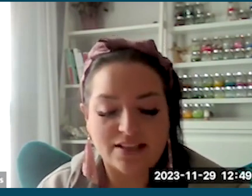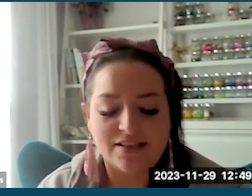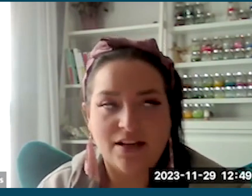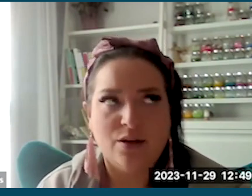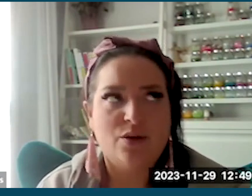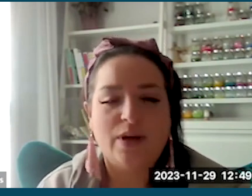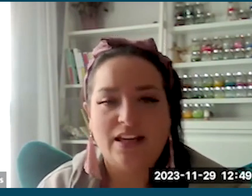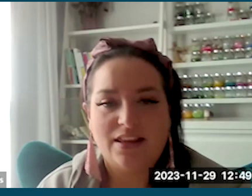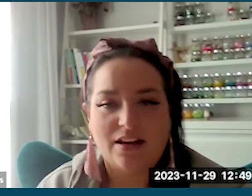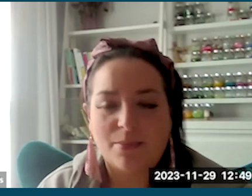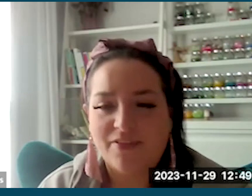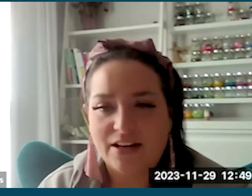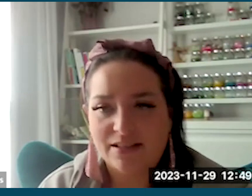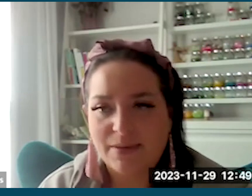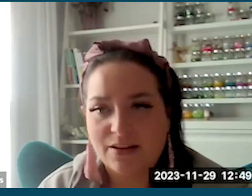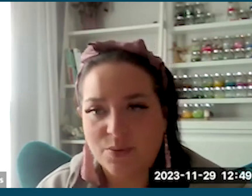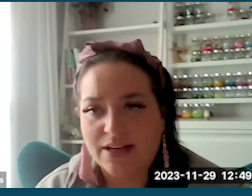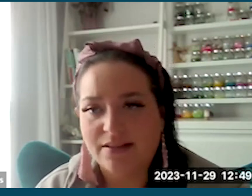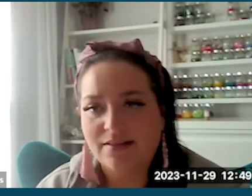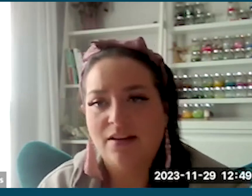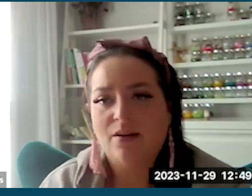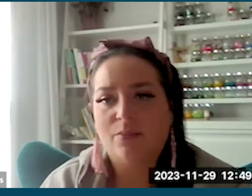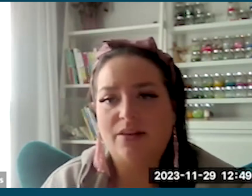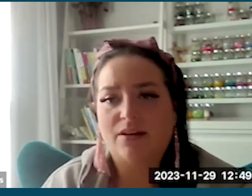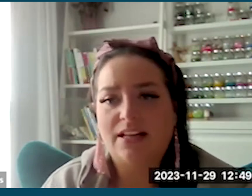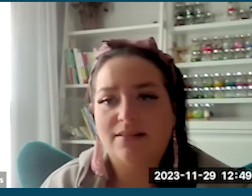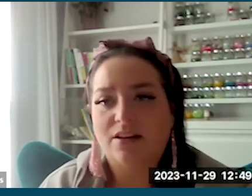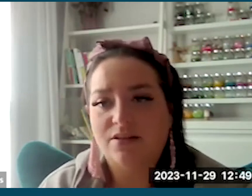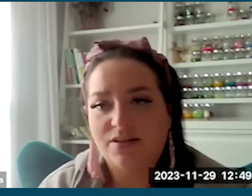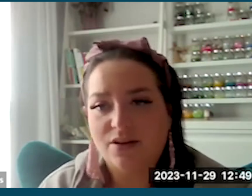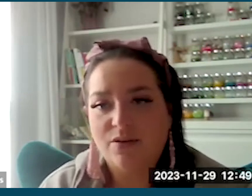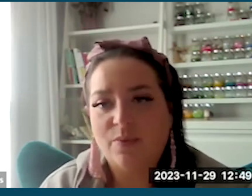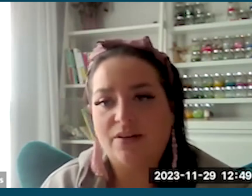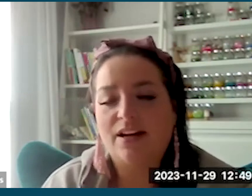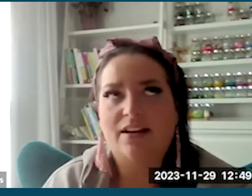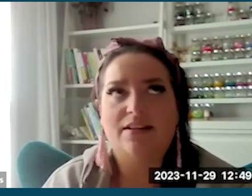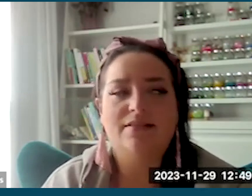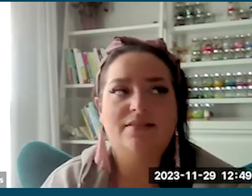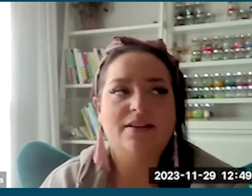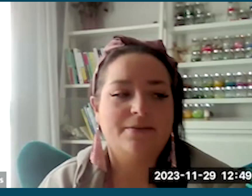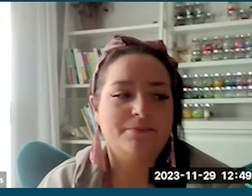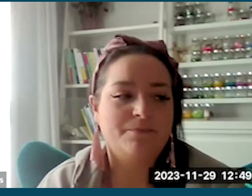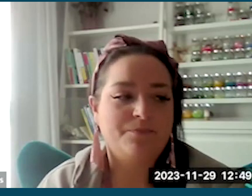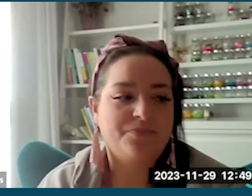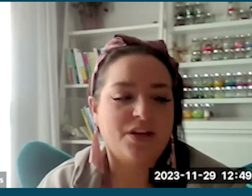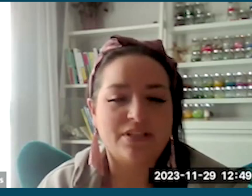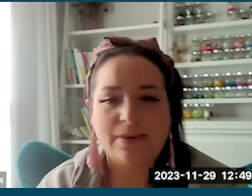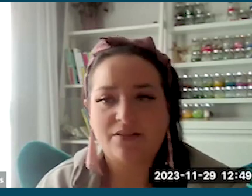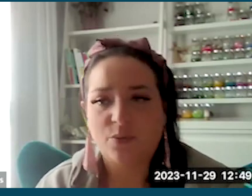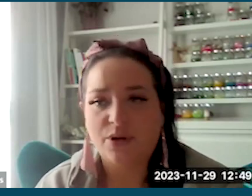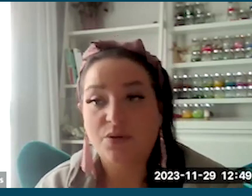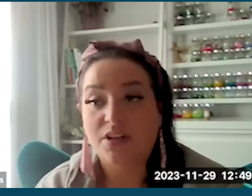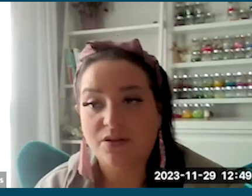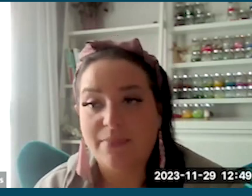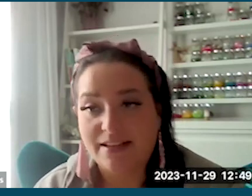whether it's the way that our providers speak to us, whether it's the concern, whether it is the